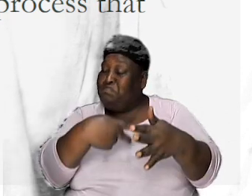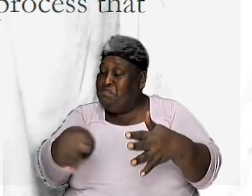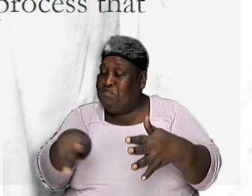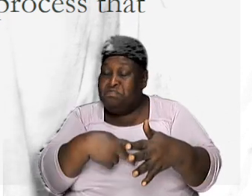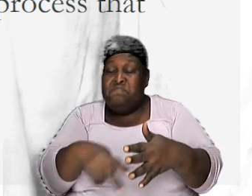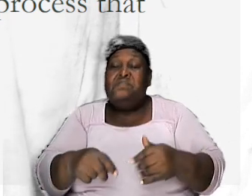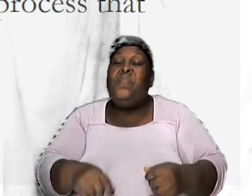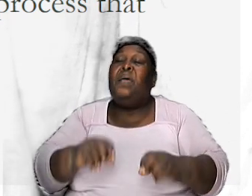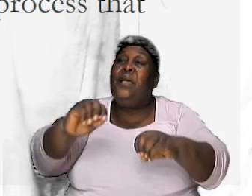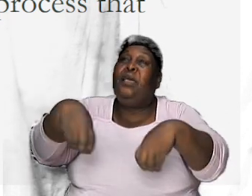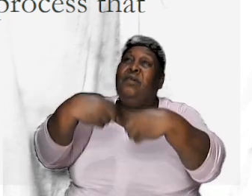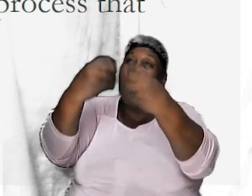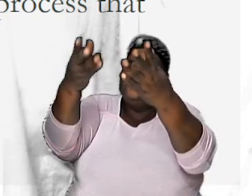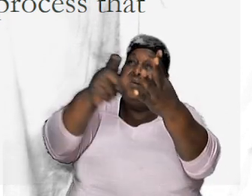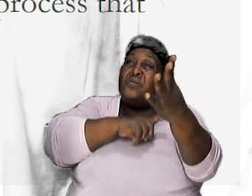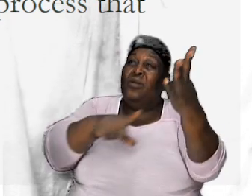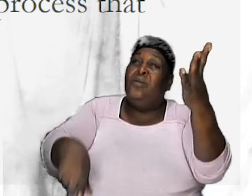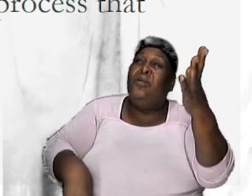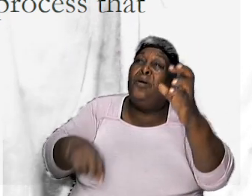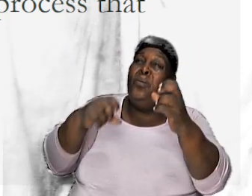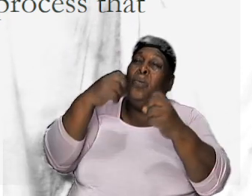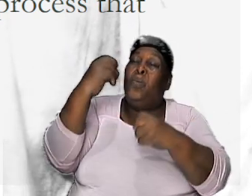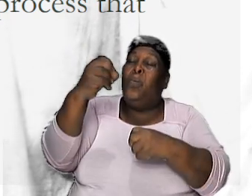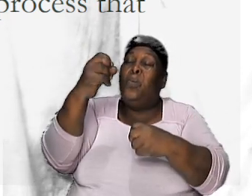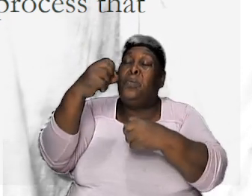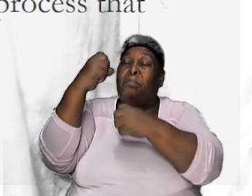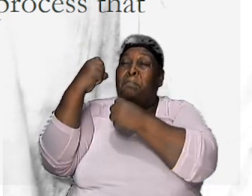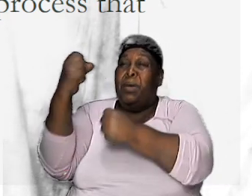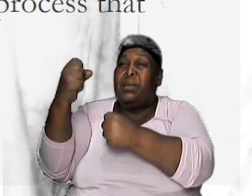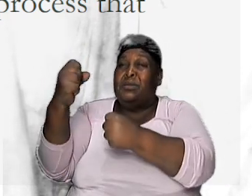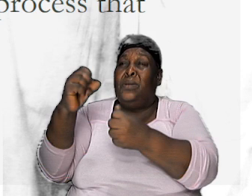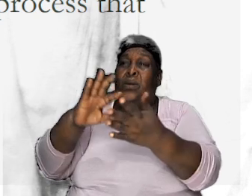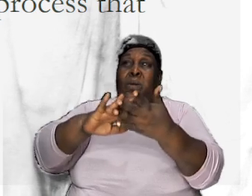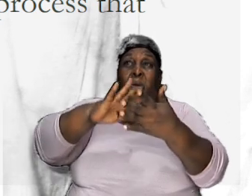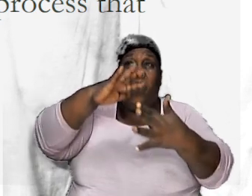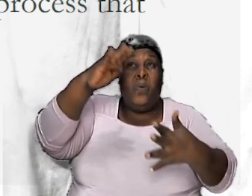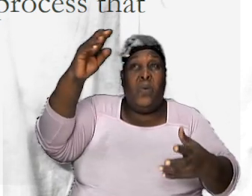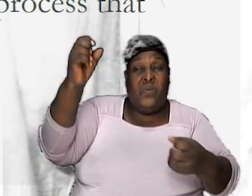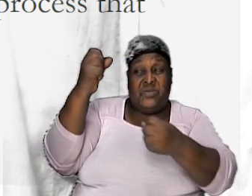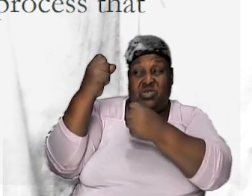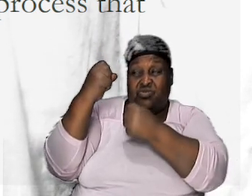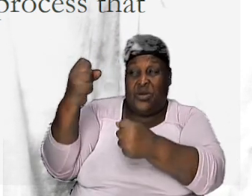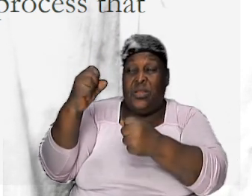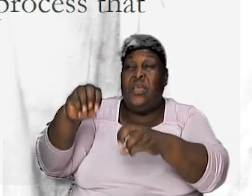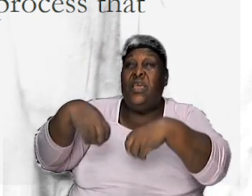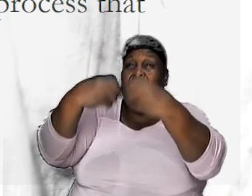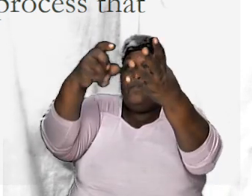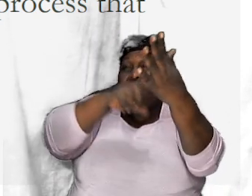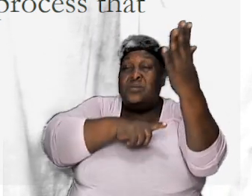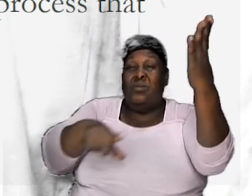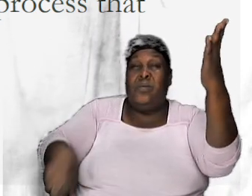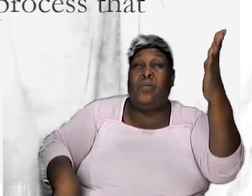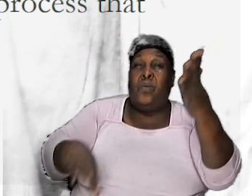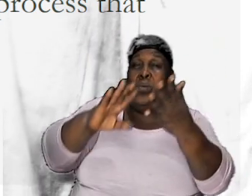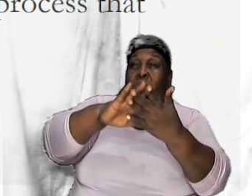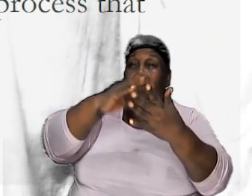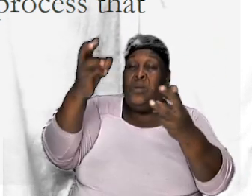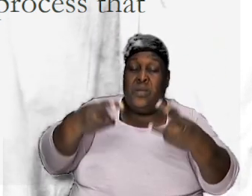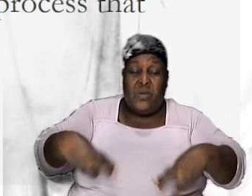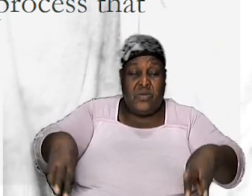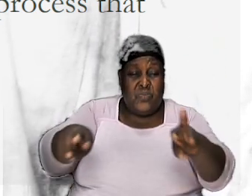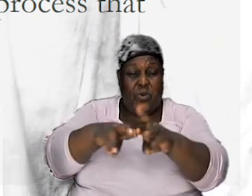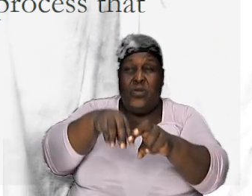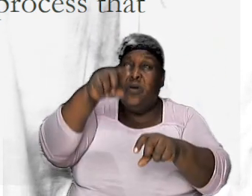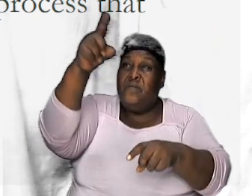to 2 said, give unto the Lord, O ye mighty. Give unto the Lord glory and strength. Give unto the Lord the glory due to his